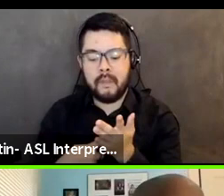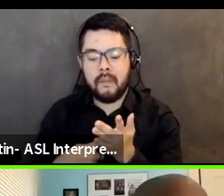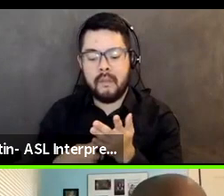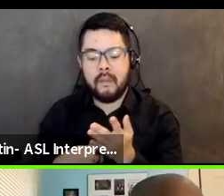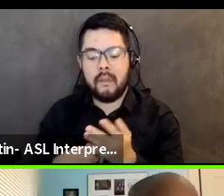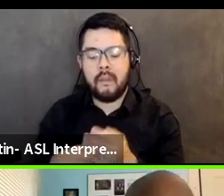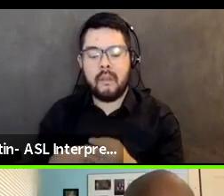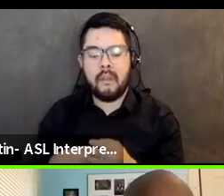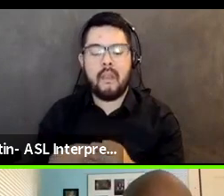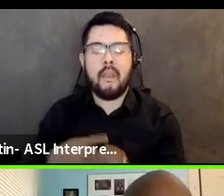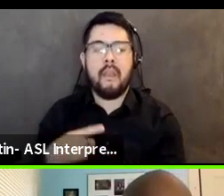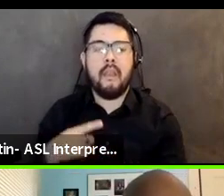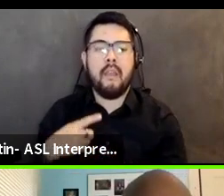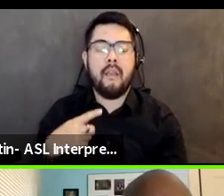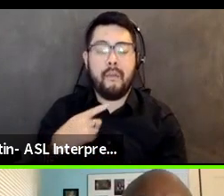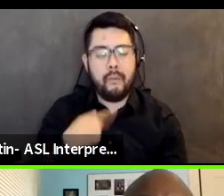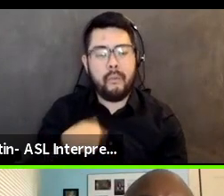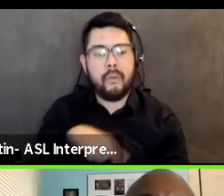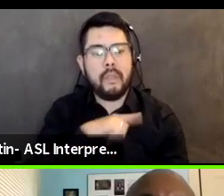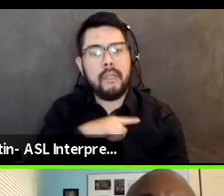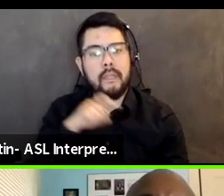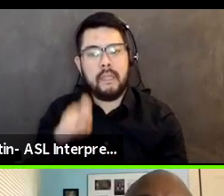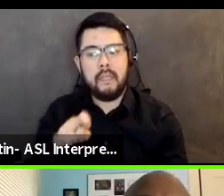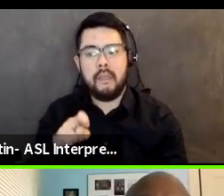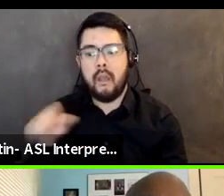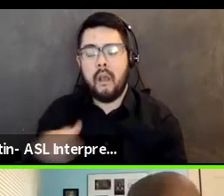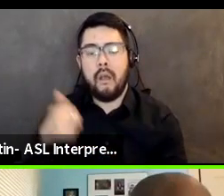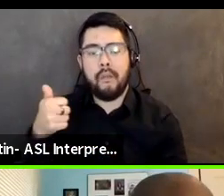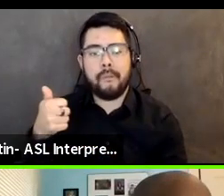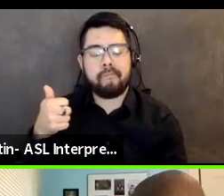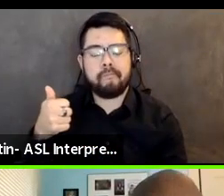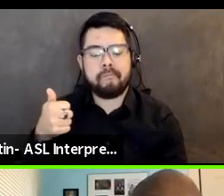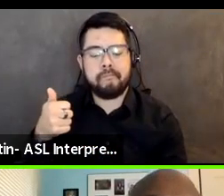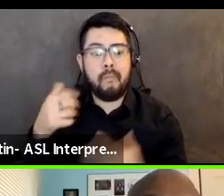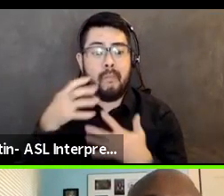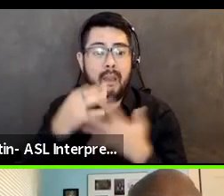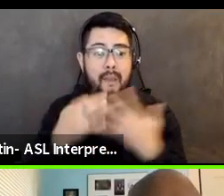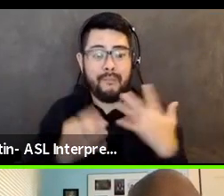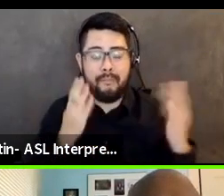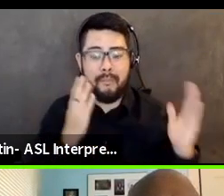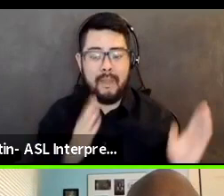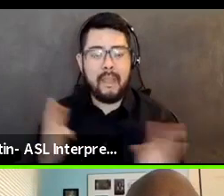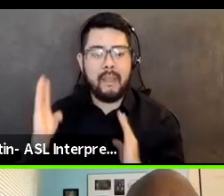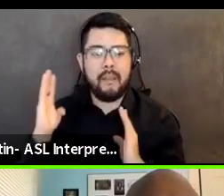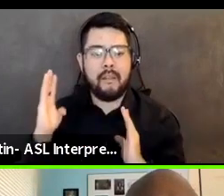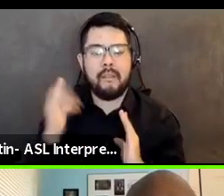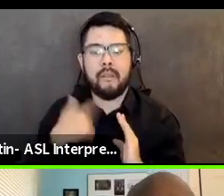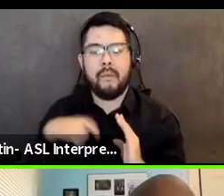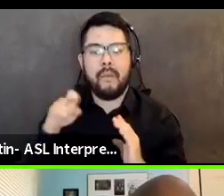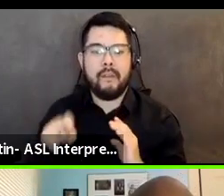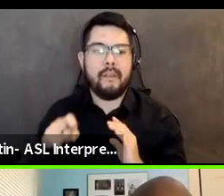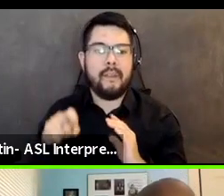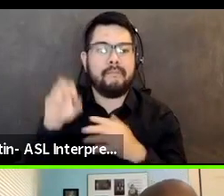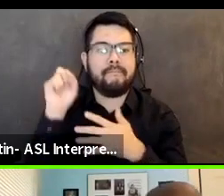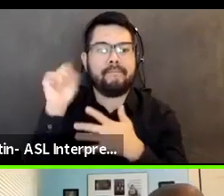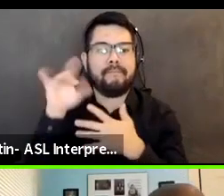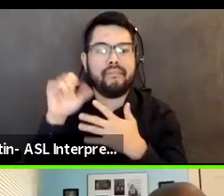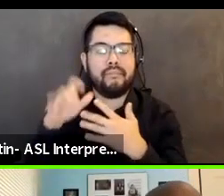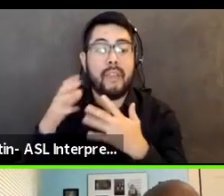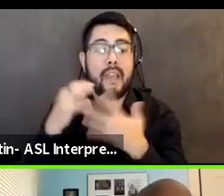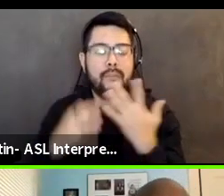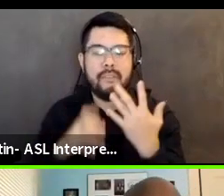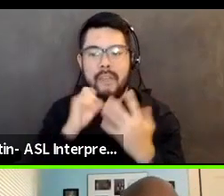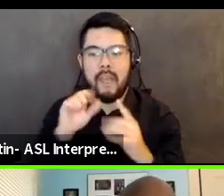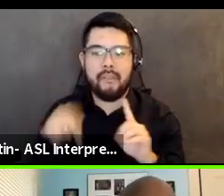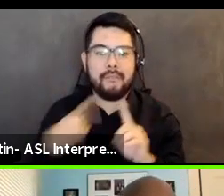give some real alt you know some alternative uh plans to local school account we got to give them a menu option it just shouldn't be